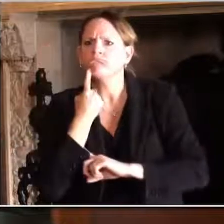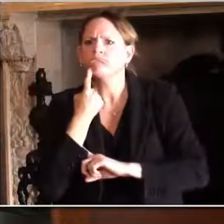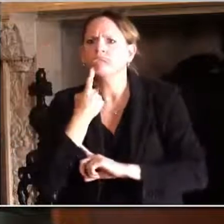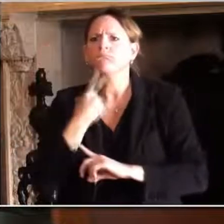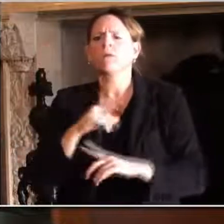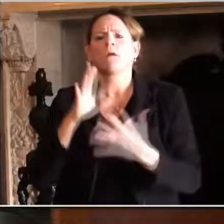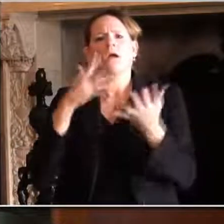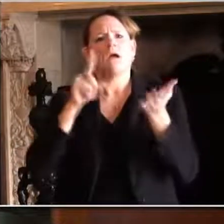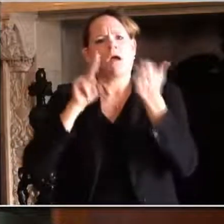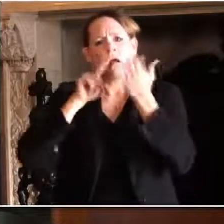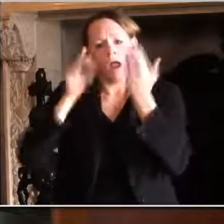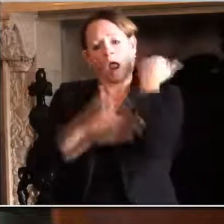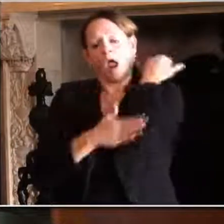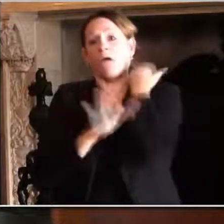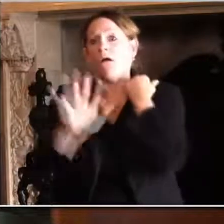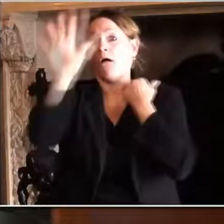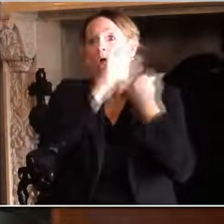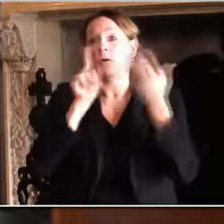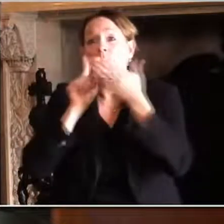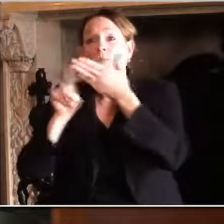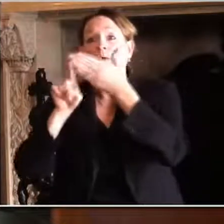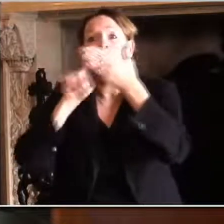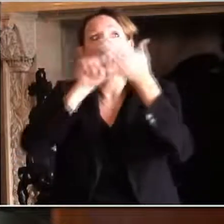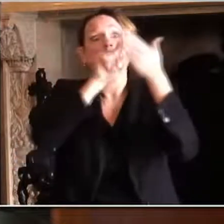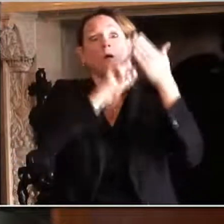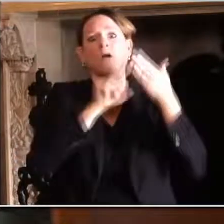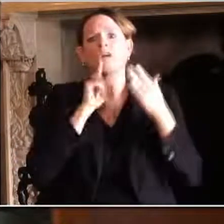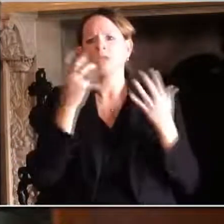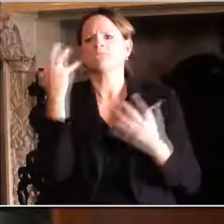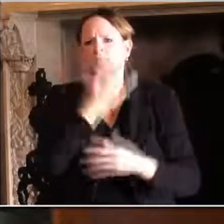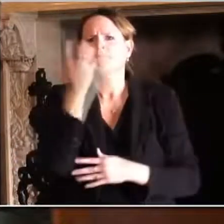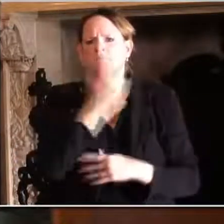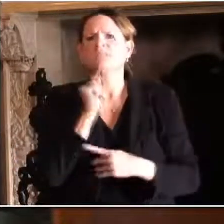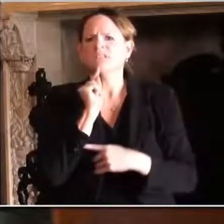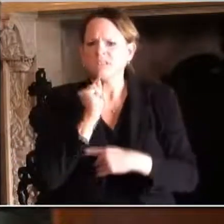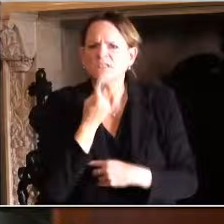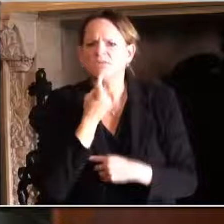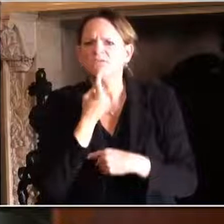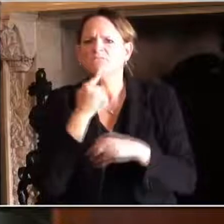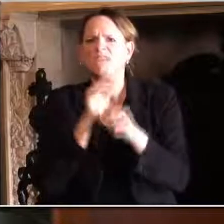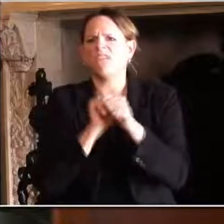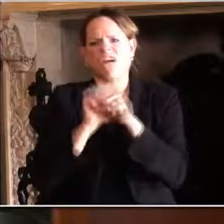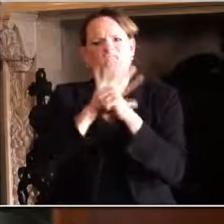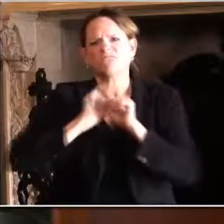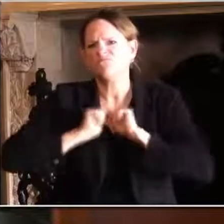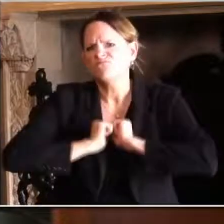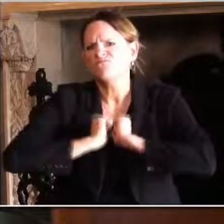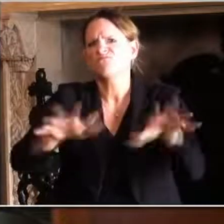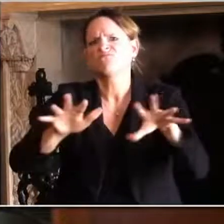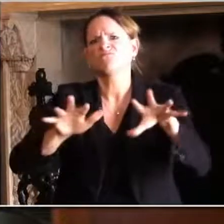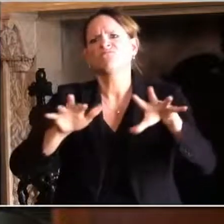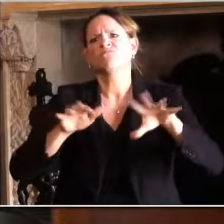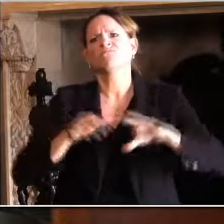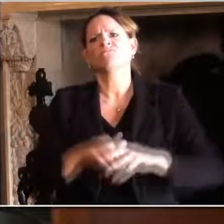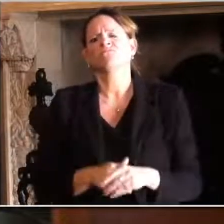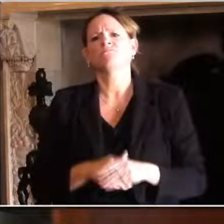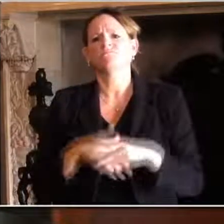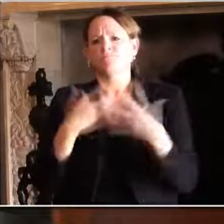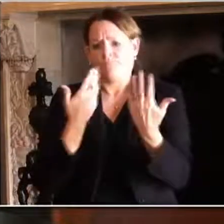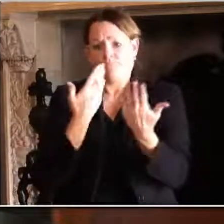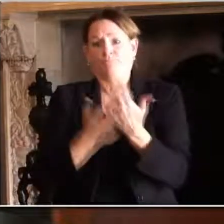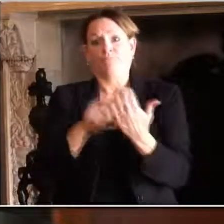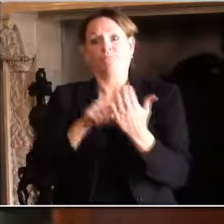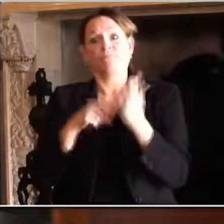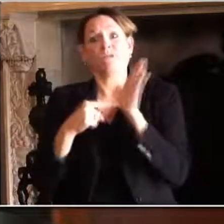widespread COVID-19 is here in Wisconsin. And what that data tells us is that the majority of Wisconsin counties are